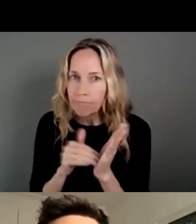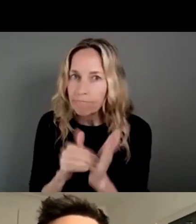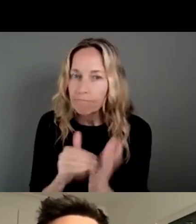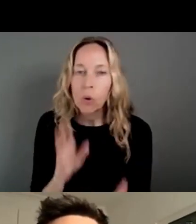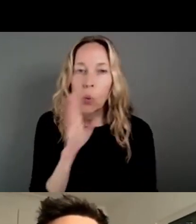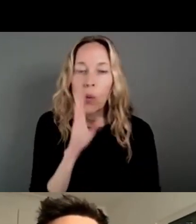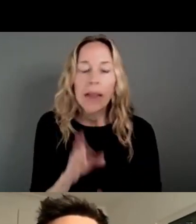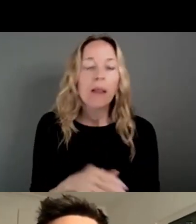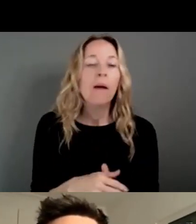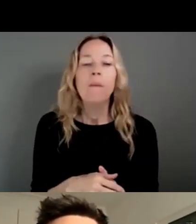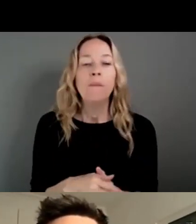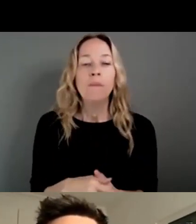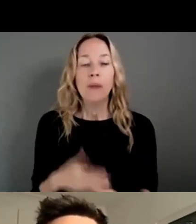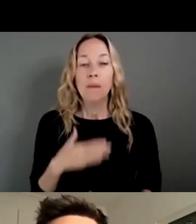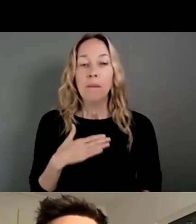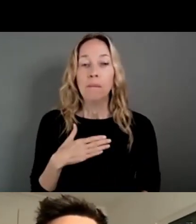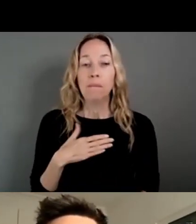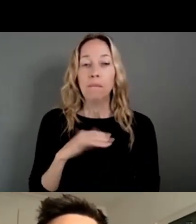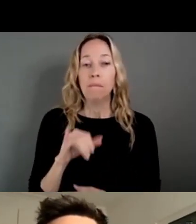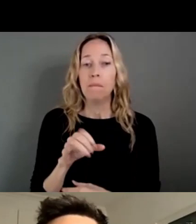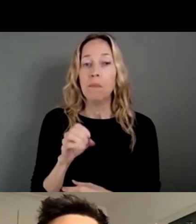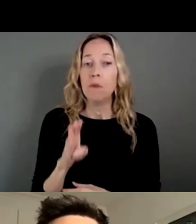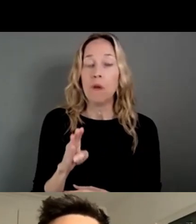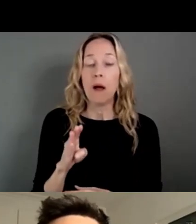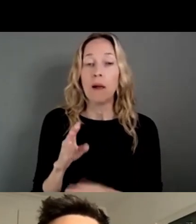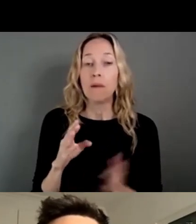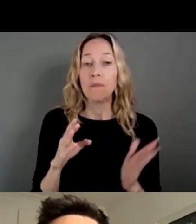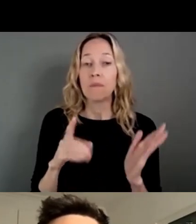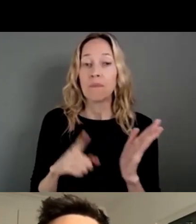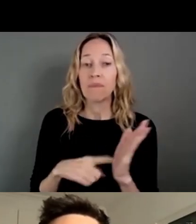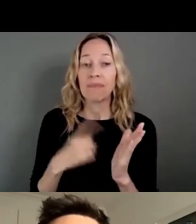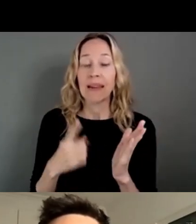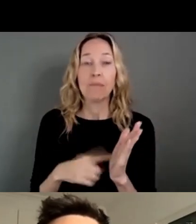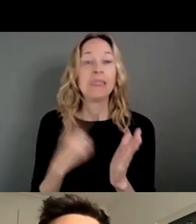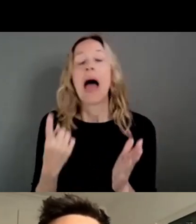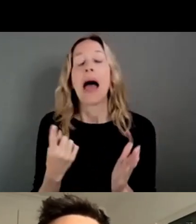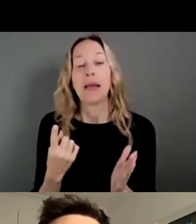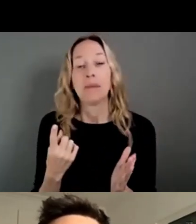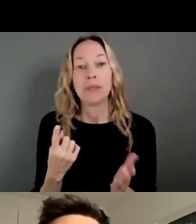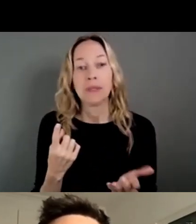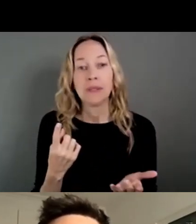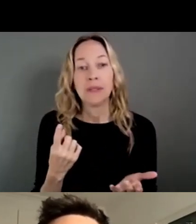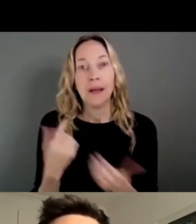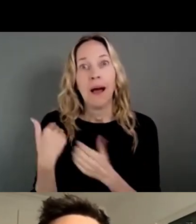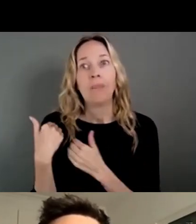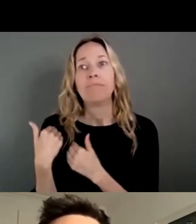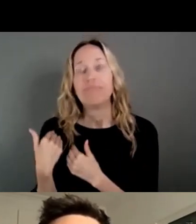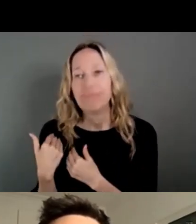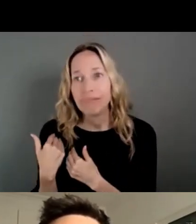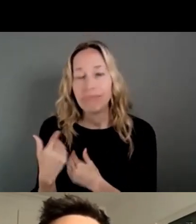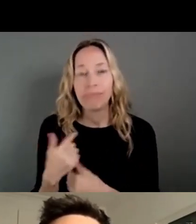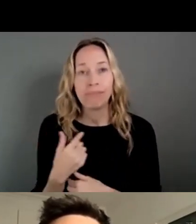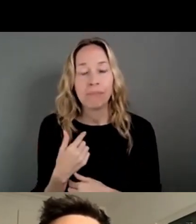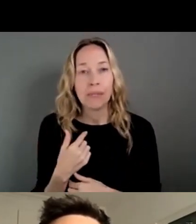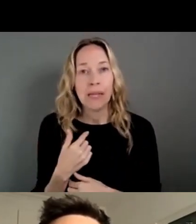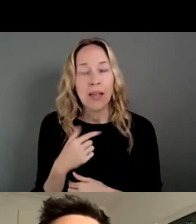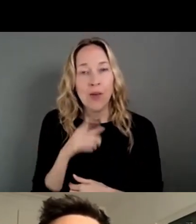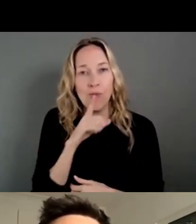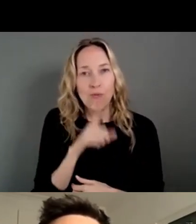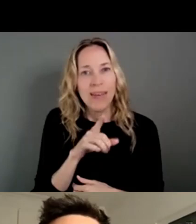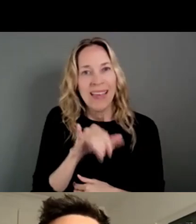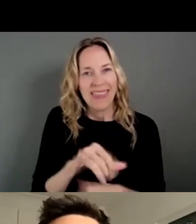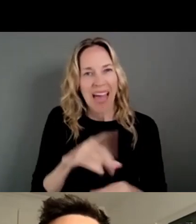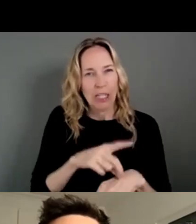seems to cross a lot of those lines, sometimes much to my chagrin, that I'm doing some of those things, and I want a Gail in the